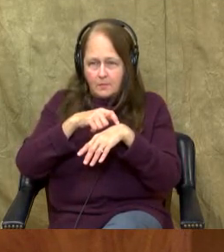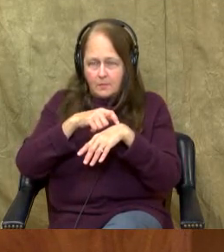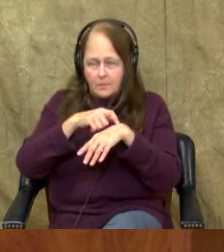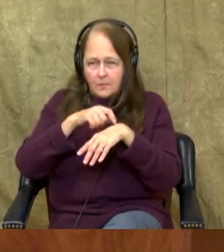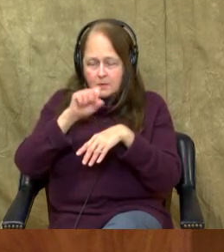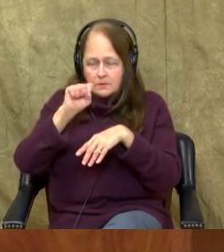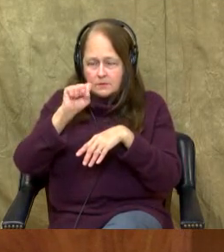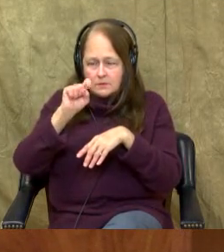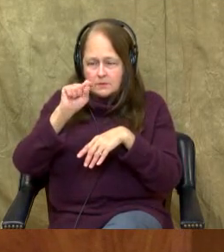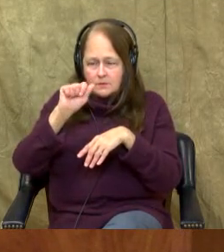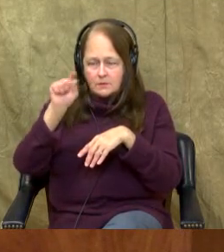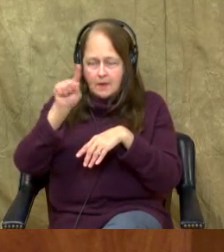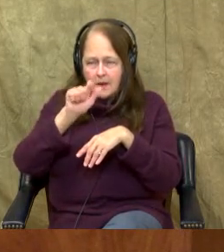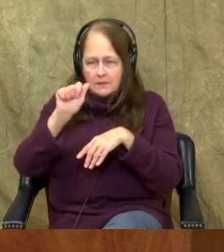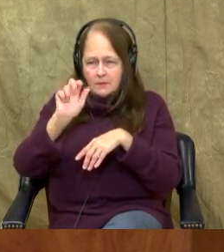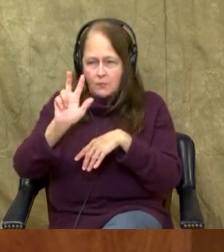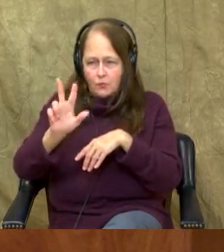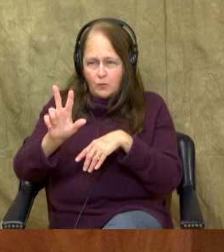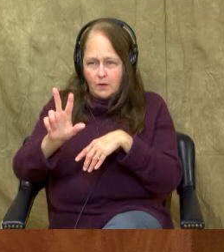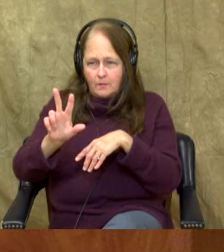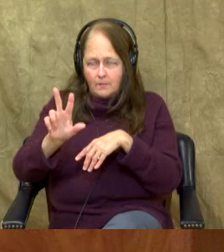Stanza 3.